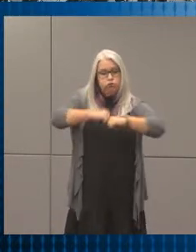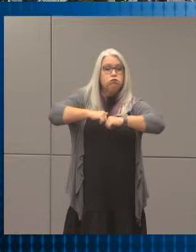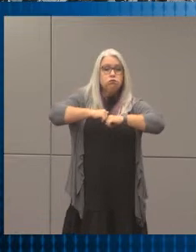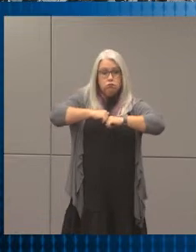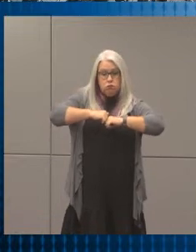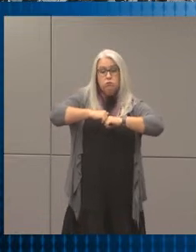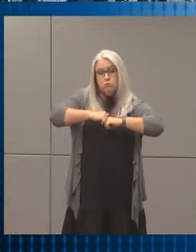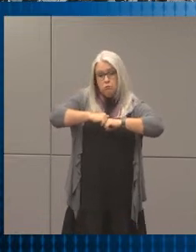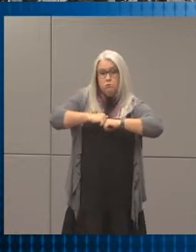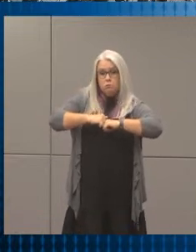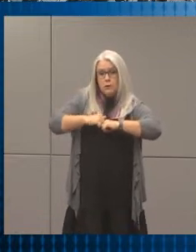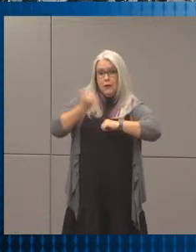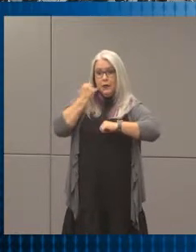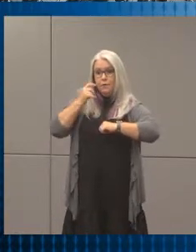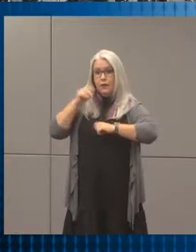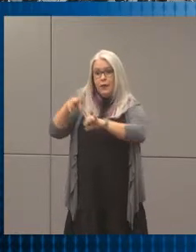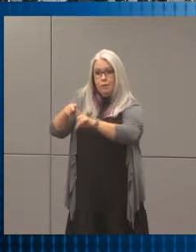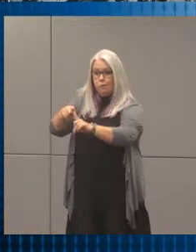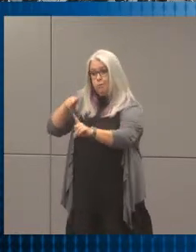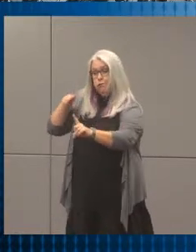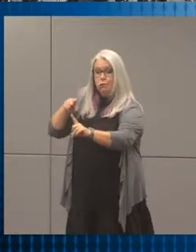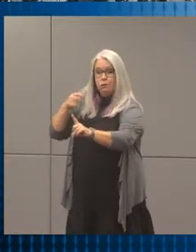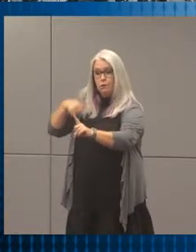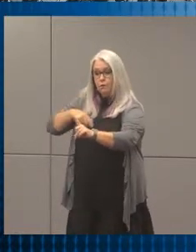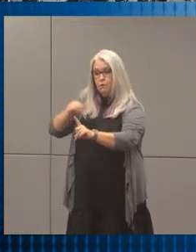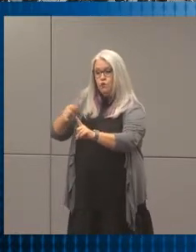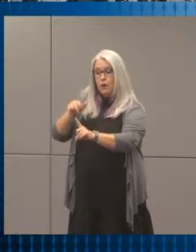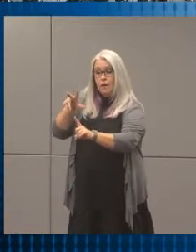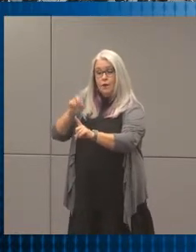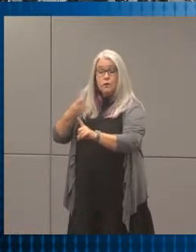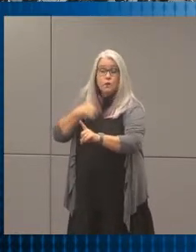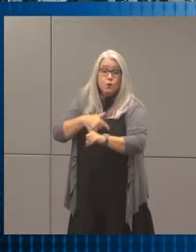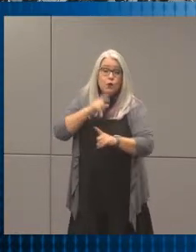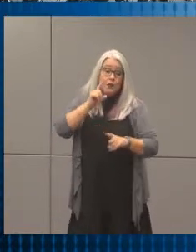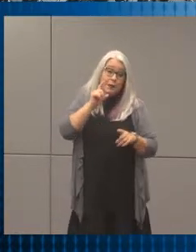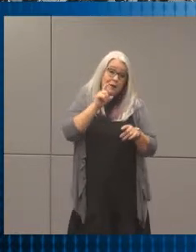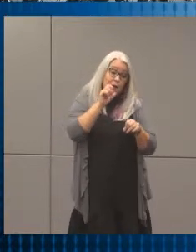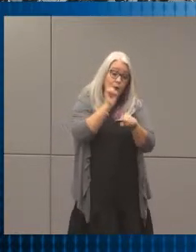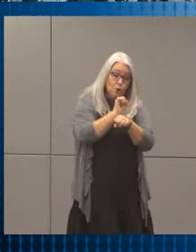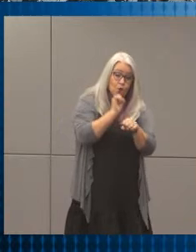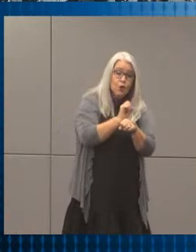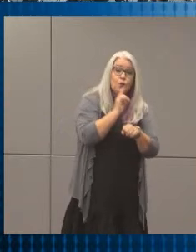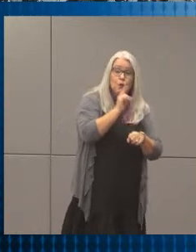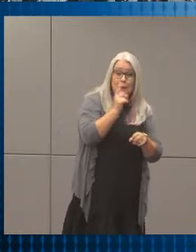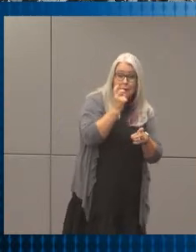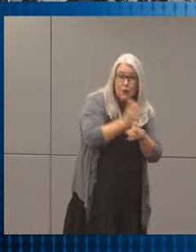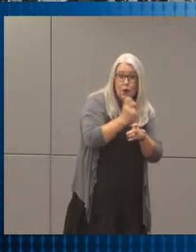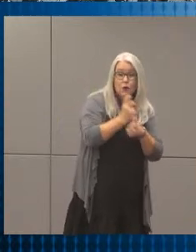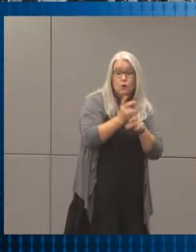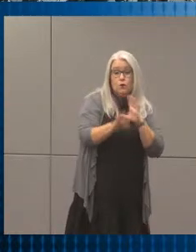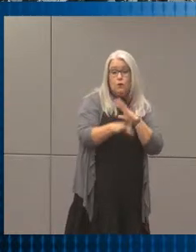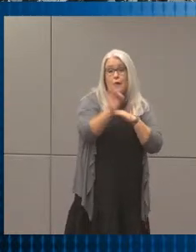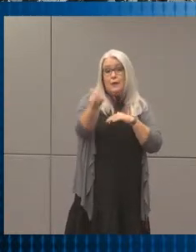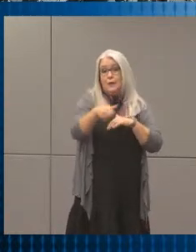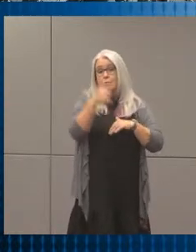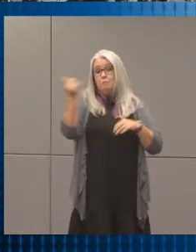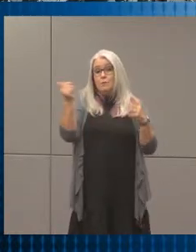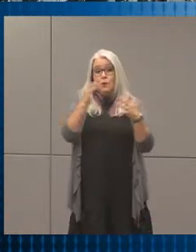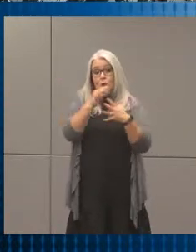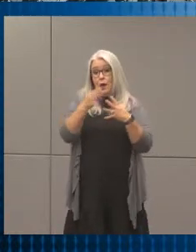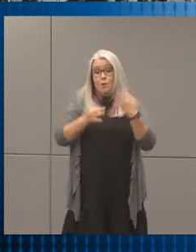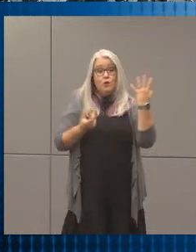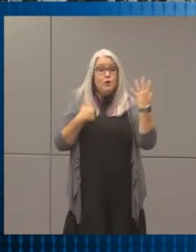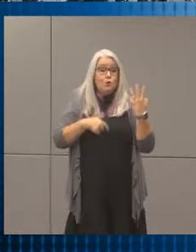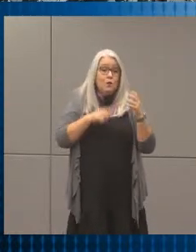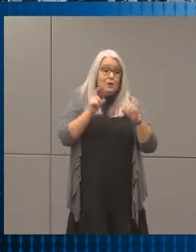they pull the plug. So we are going to work really hard to see if we can do something with an alternative, and that means we're going to have to work with everybody at the